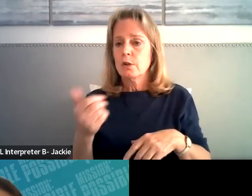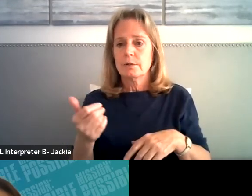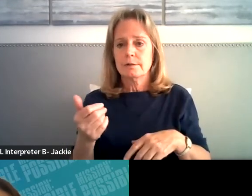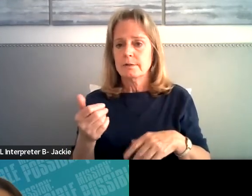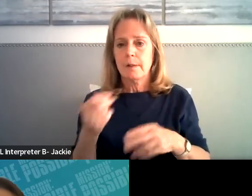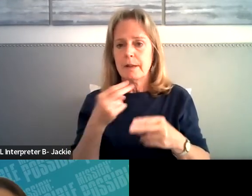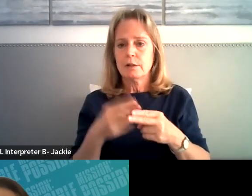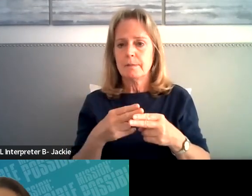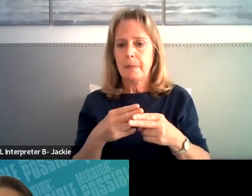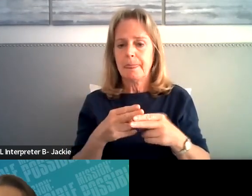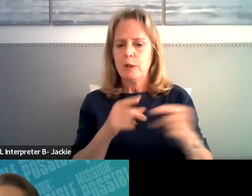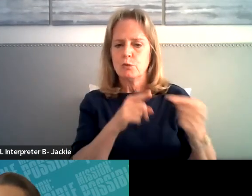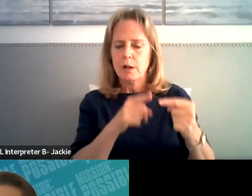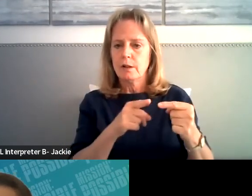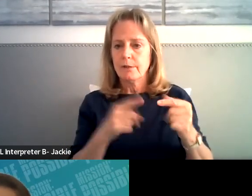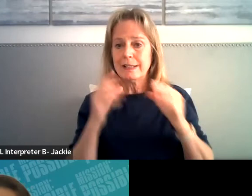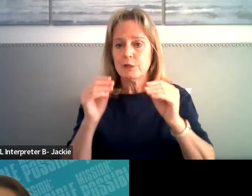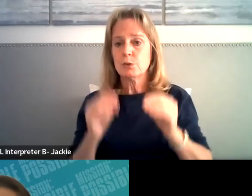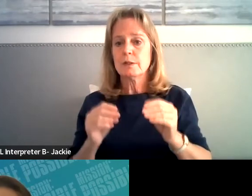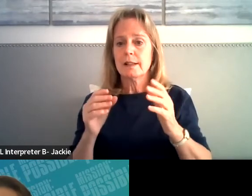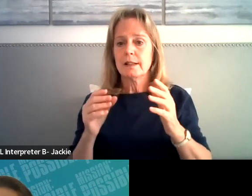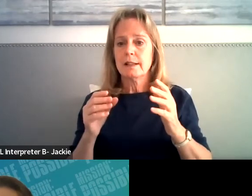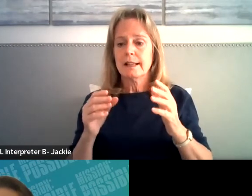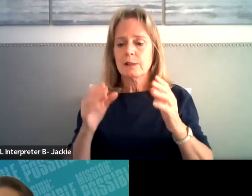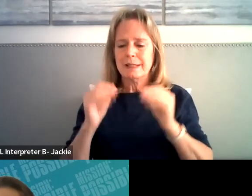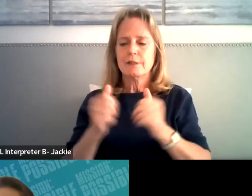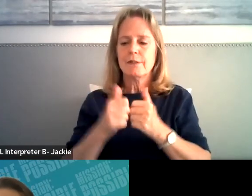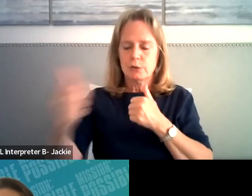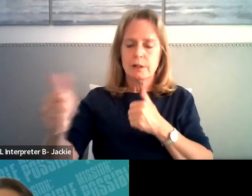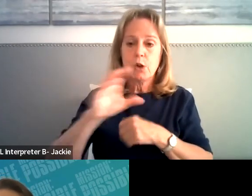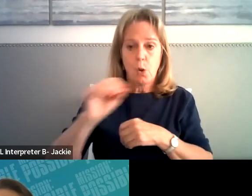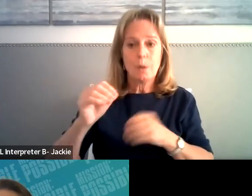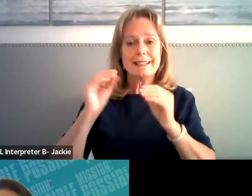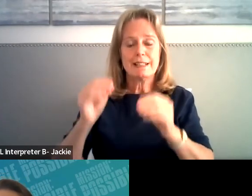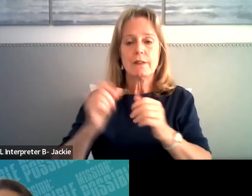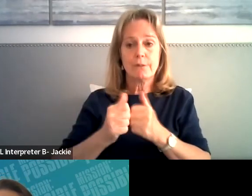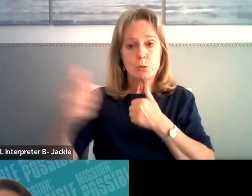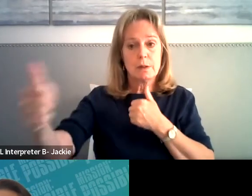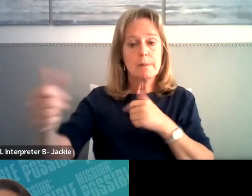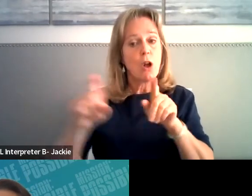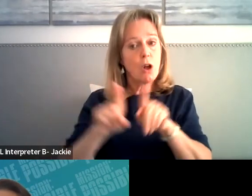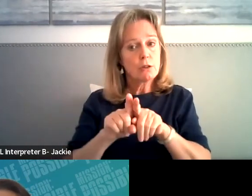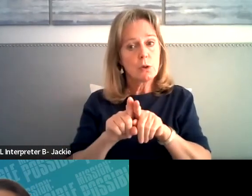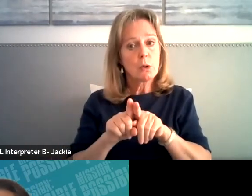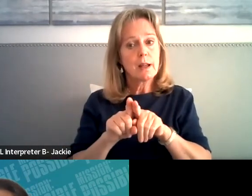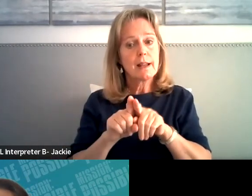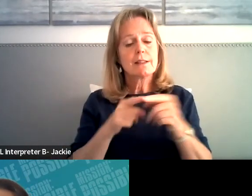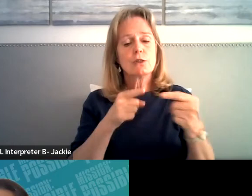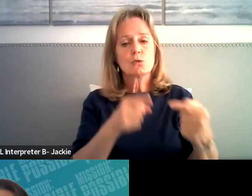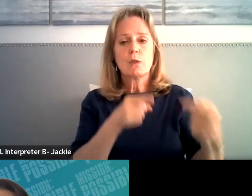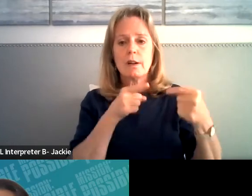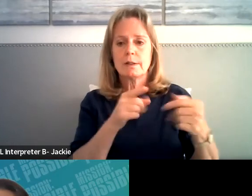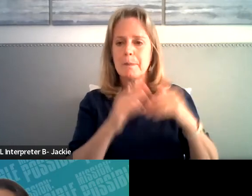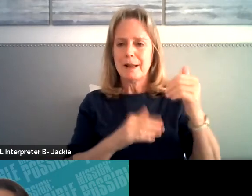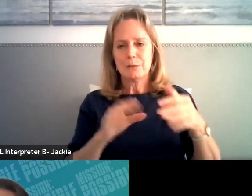it was a struggle for teachers to teach virtually, to co-teach virtually, but also it's a struggle for them to build